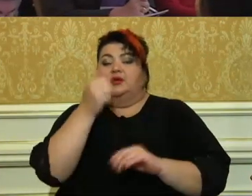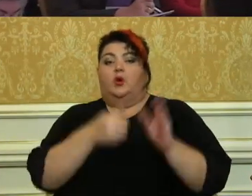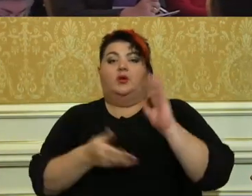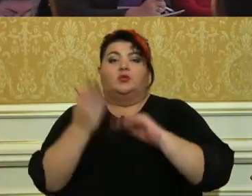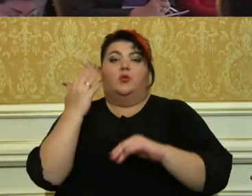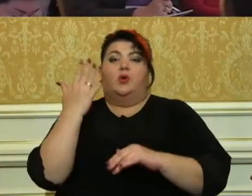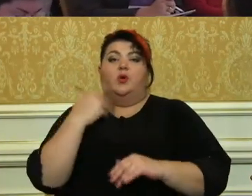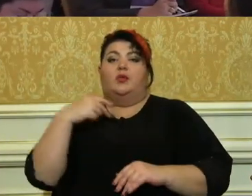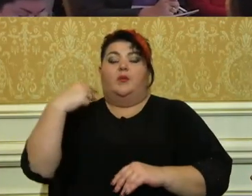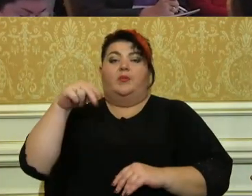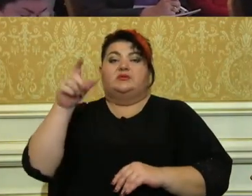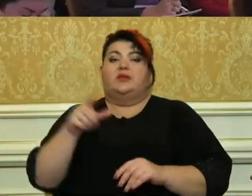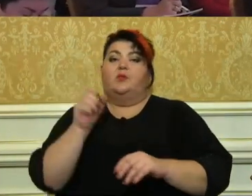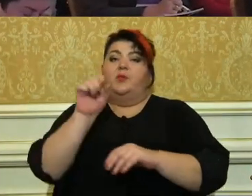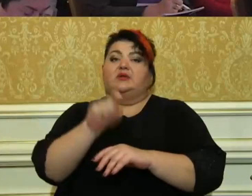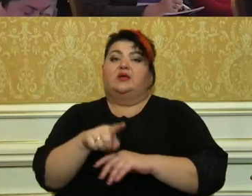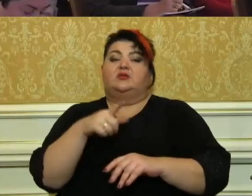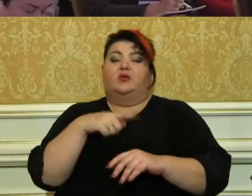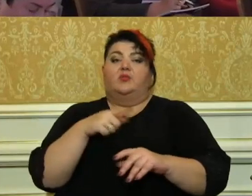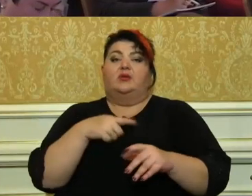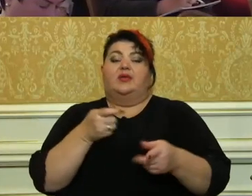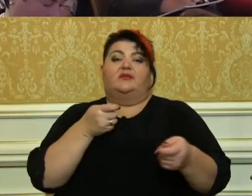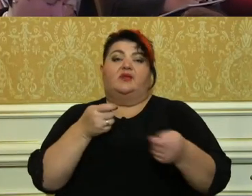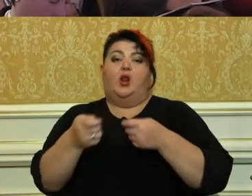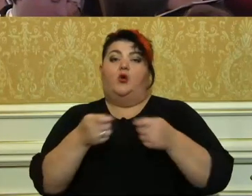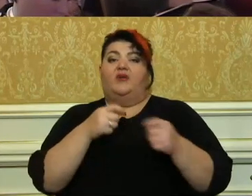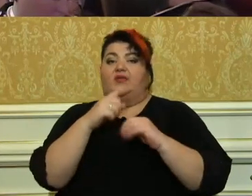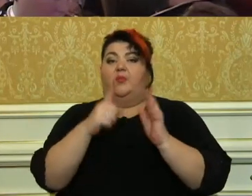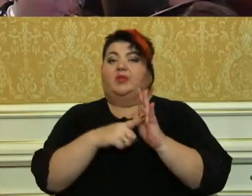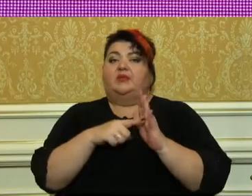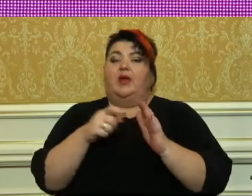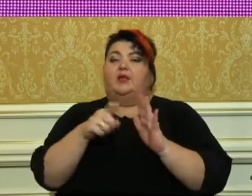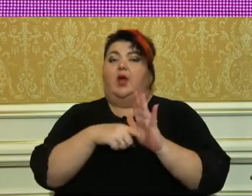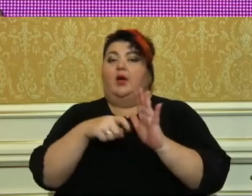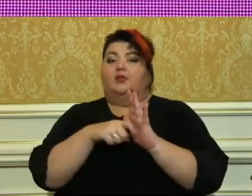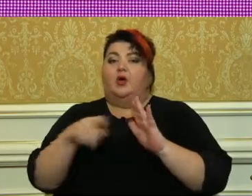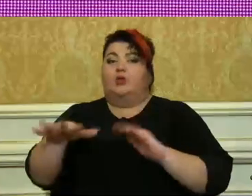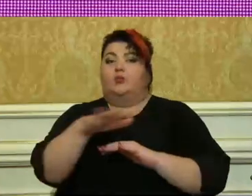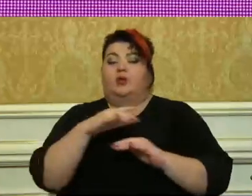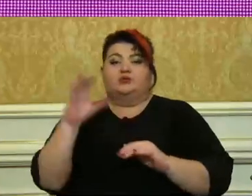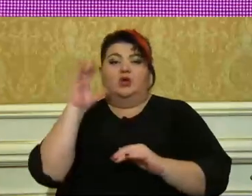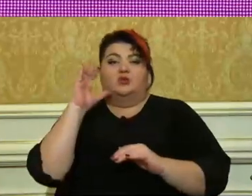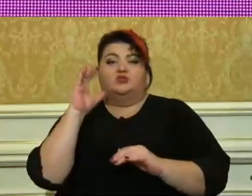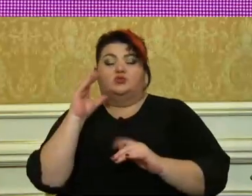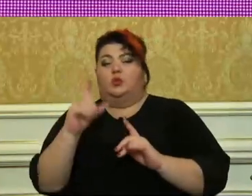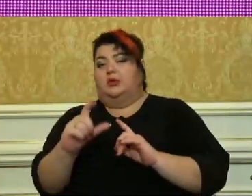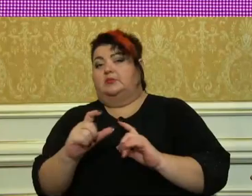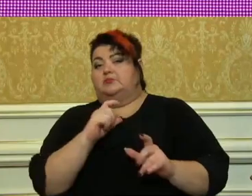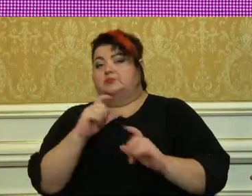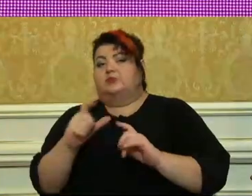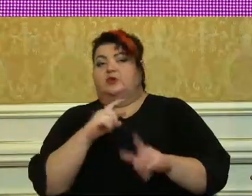when President Poroshenko adopted me as the commissioner for peaceful